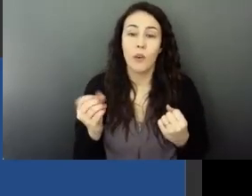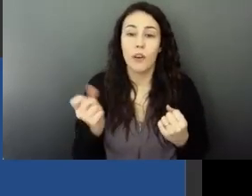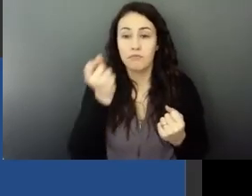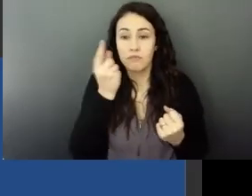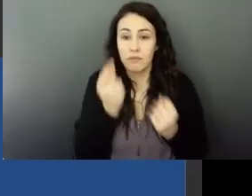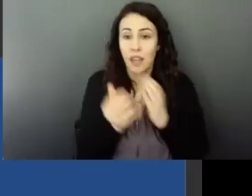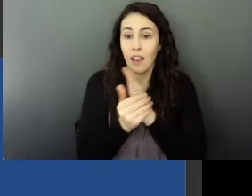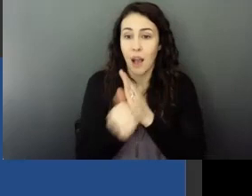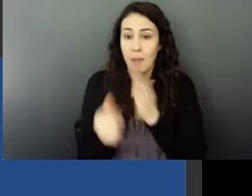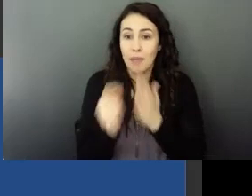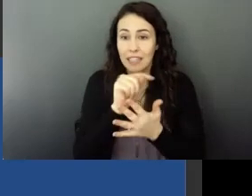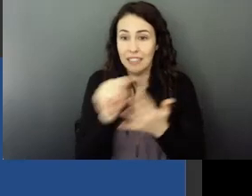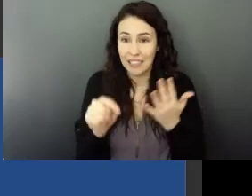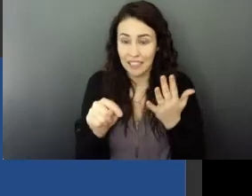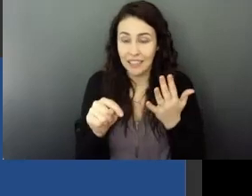we call them